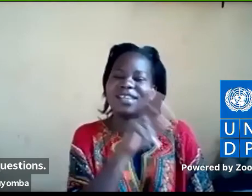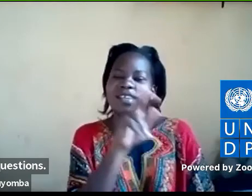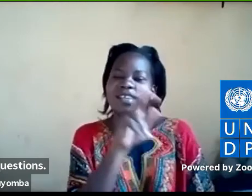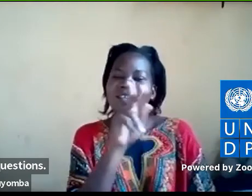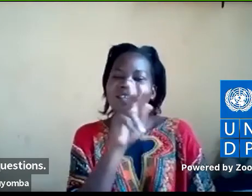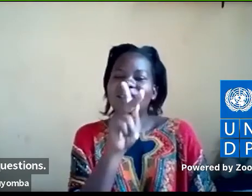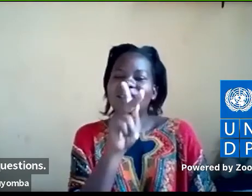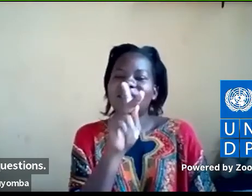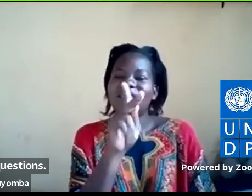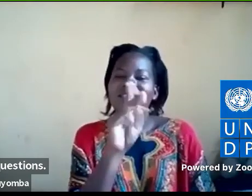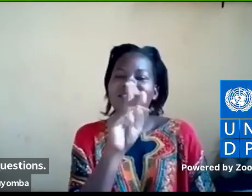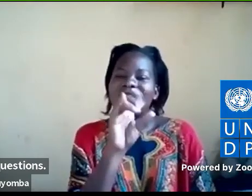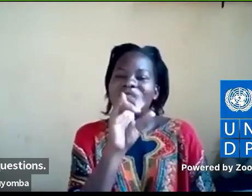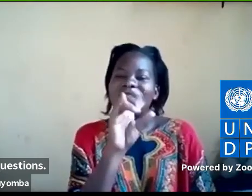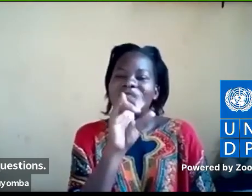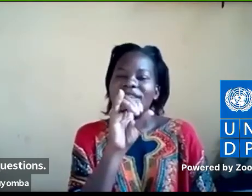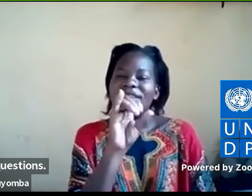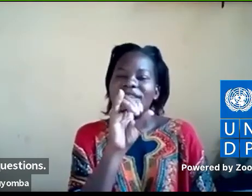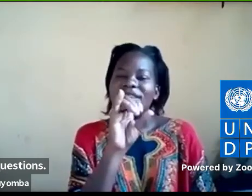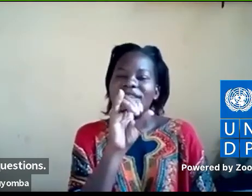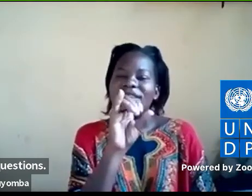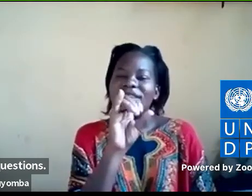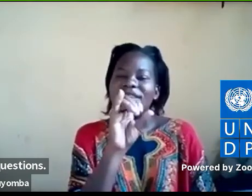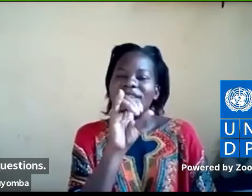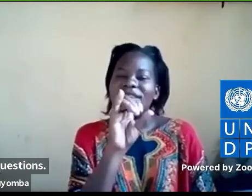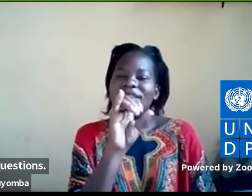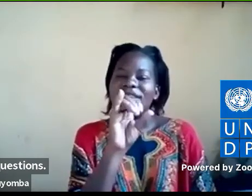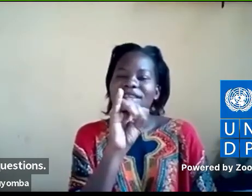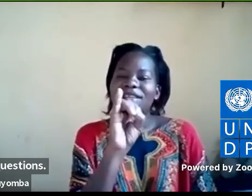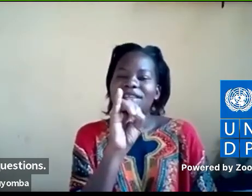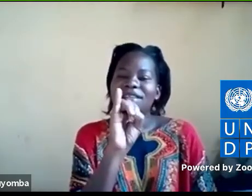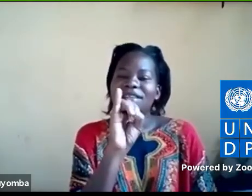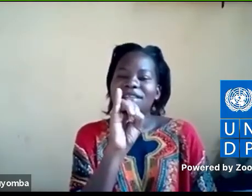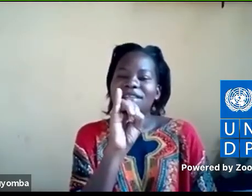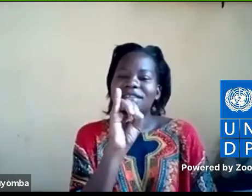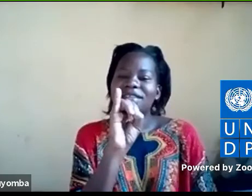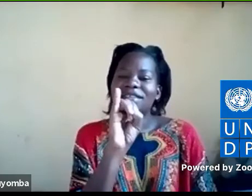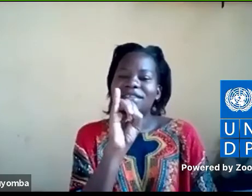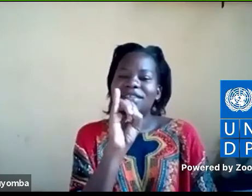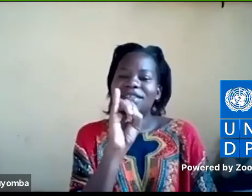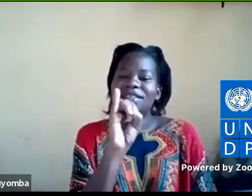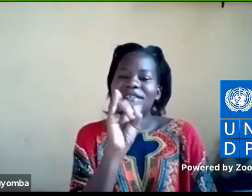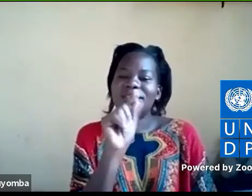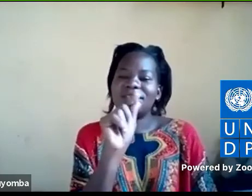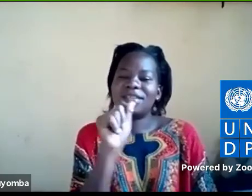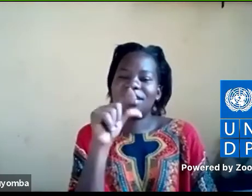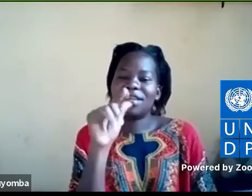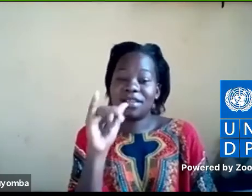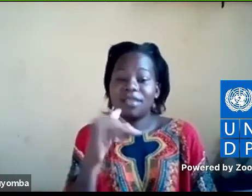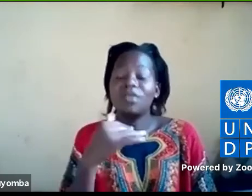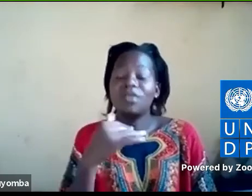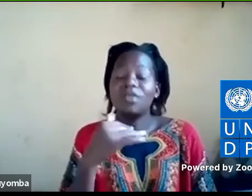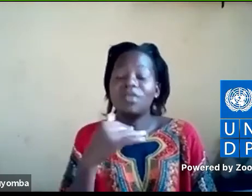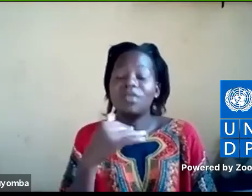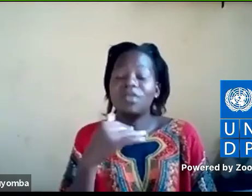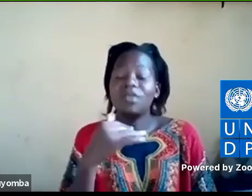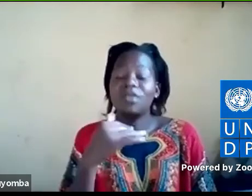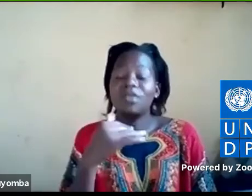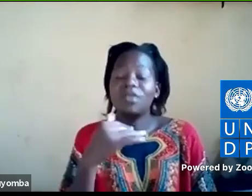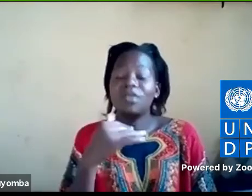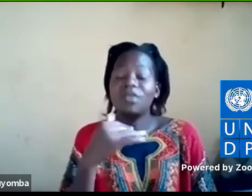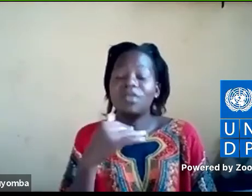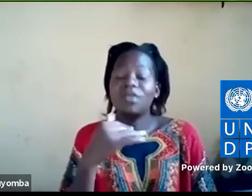in the sector, so that we can build the sector together as a whole. About the women, that